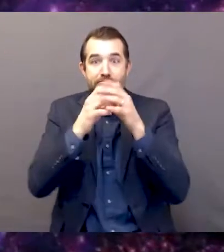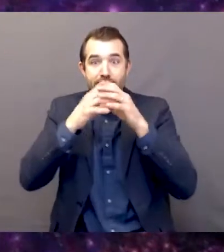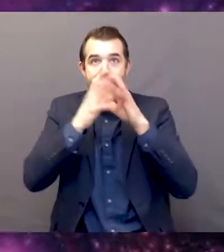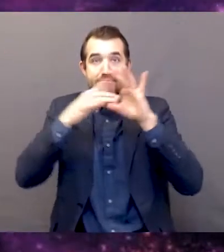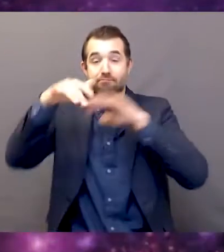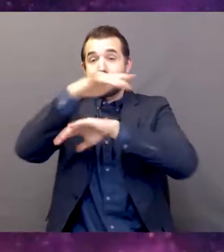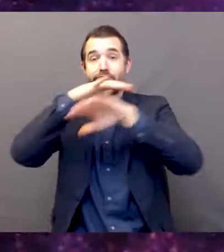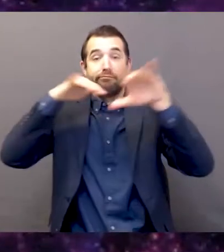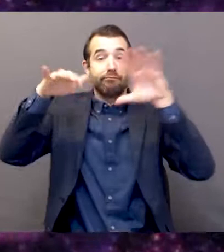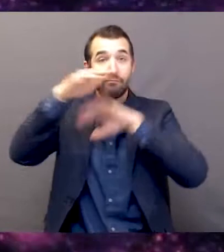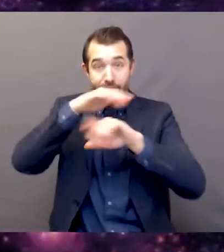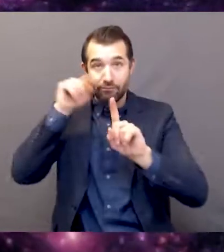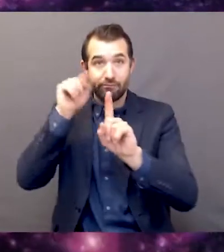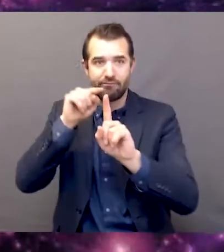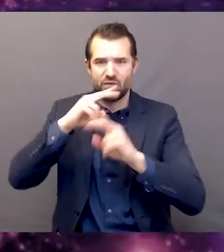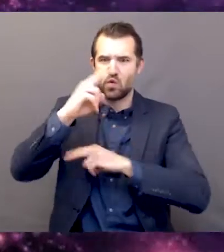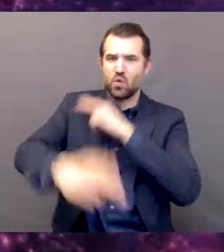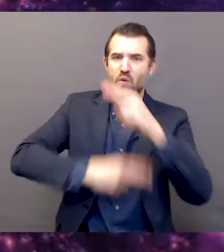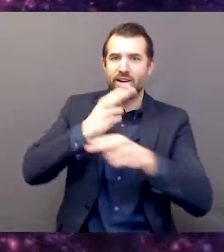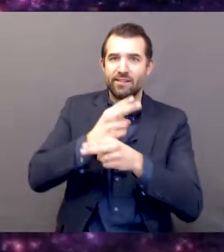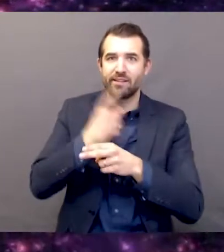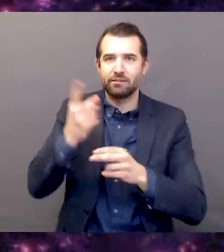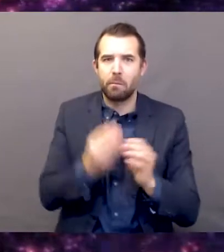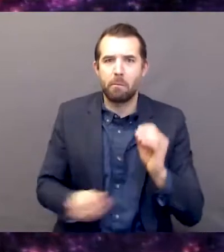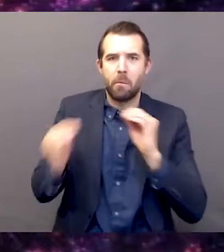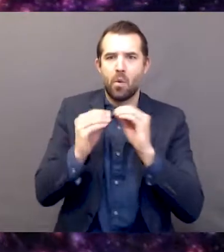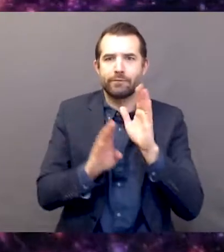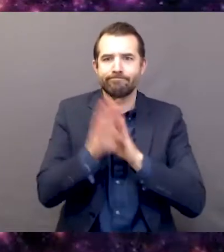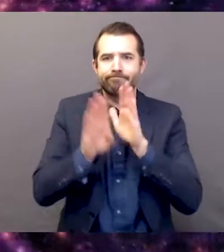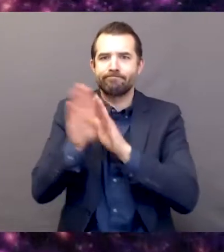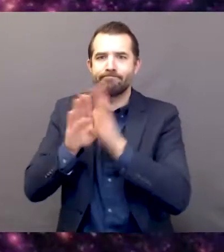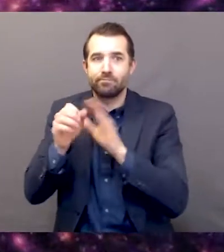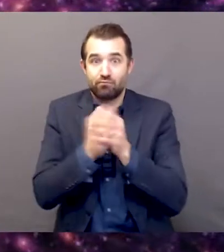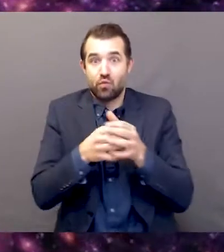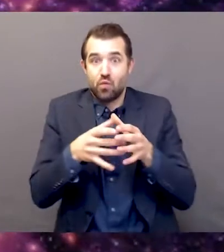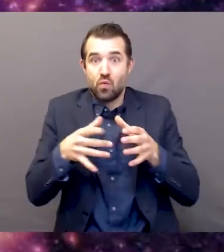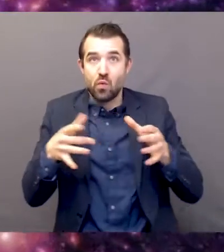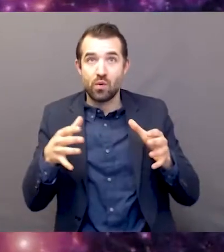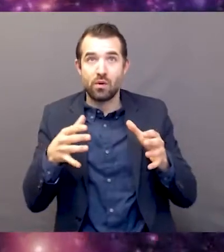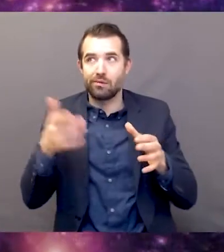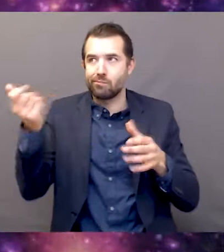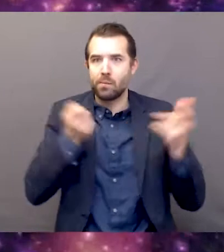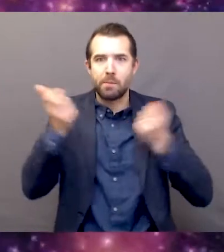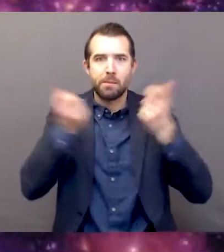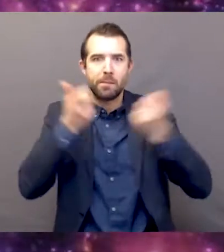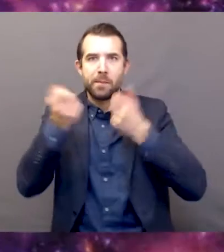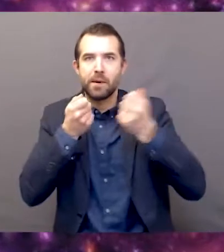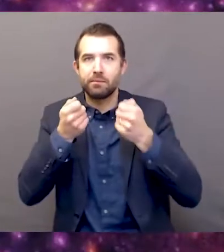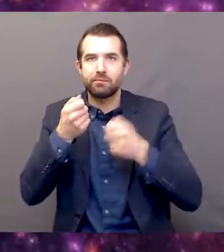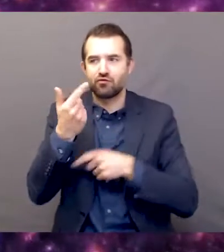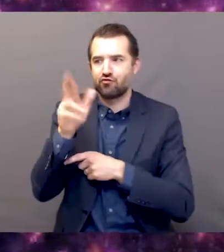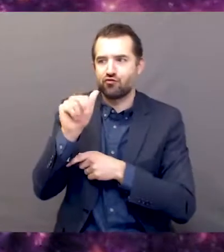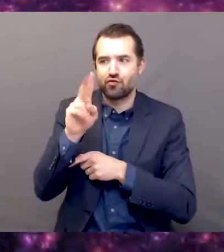collapse. While the universe as a whole continued expanding, regions where there was more matter than the average felt a stronger attraction of